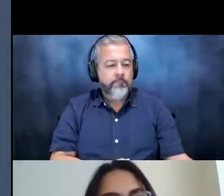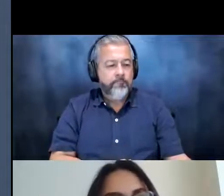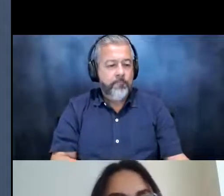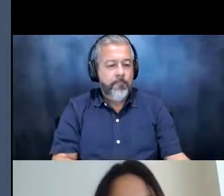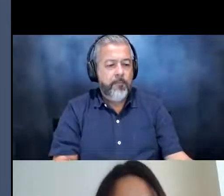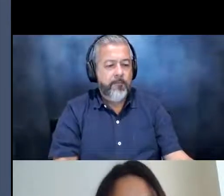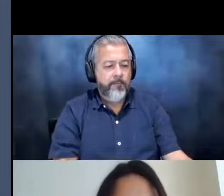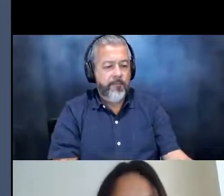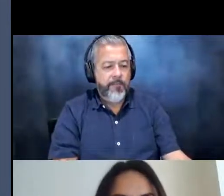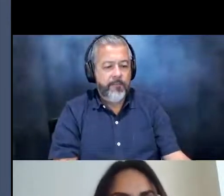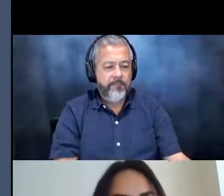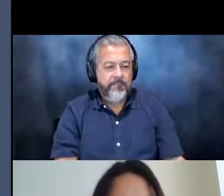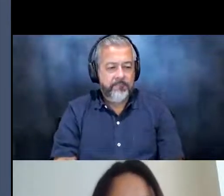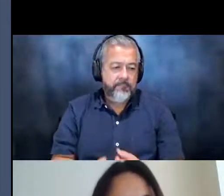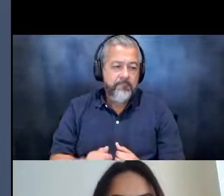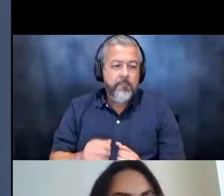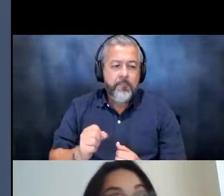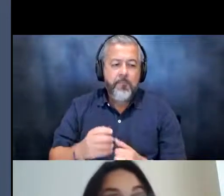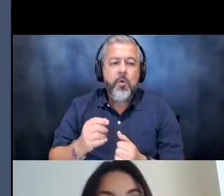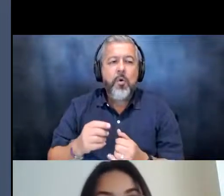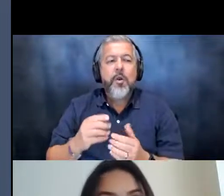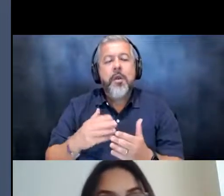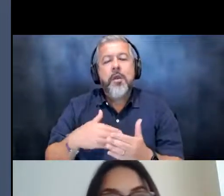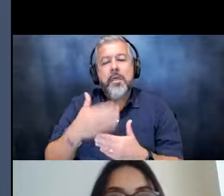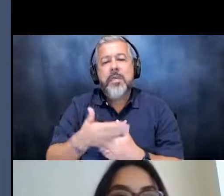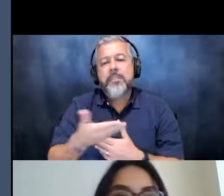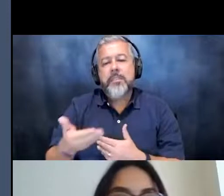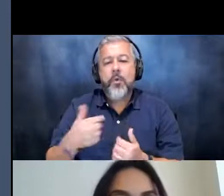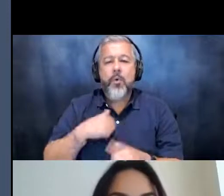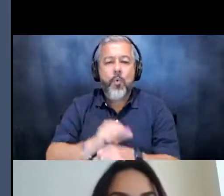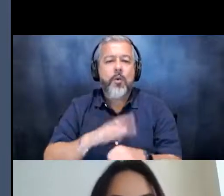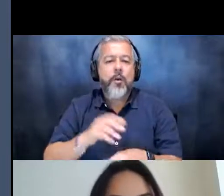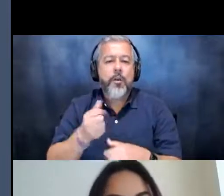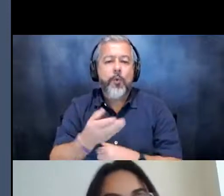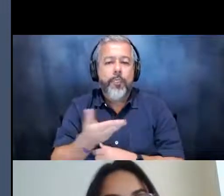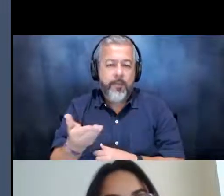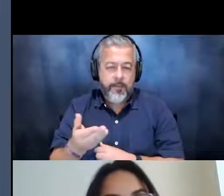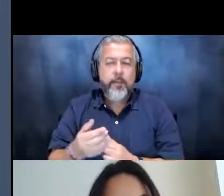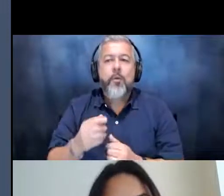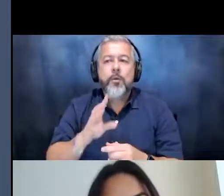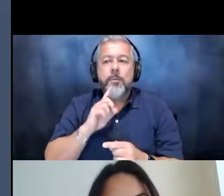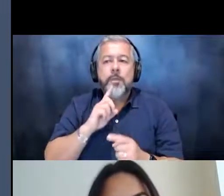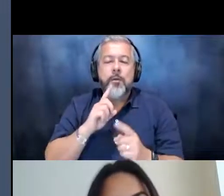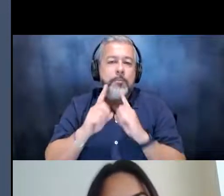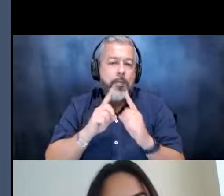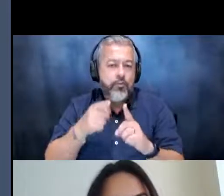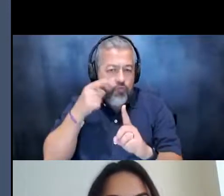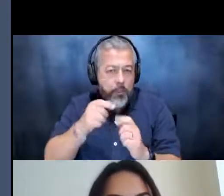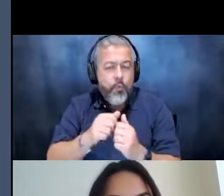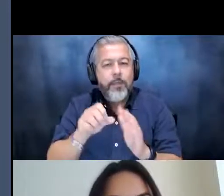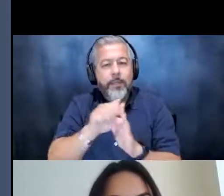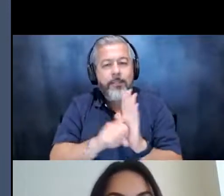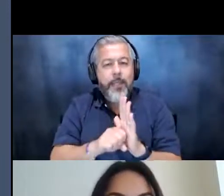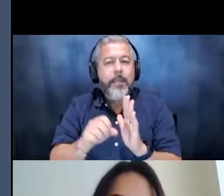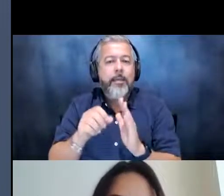our next steps, so right now we're working on a few things. We're speaking directly with our state partners, with our folks in the